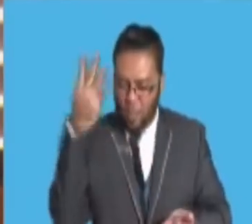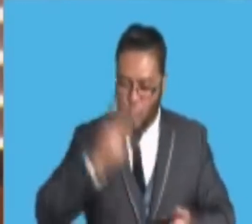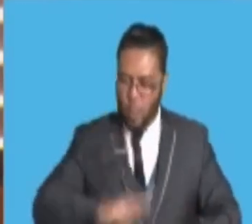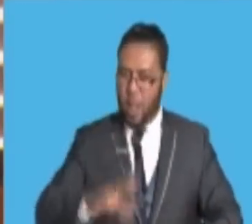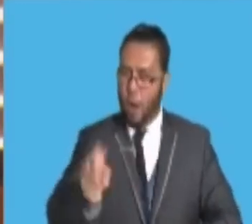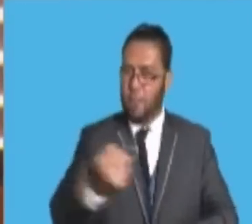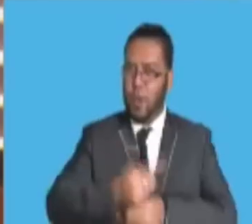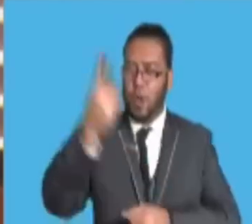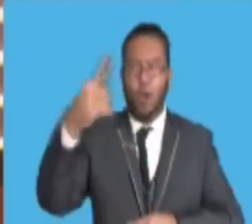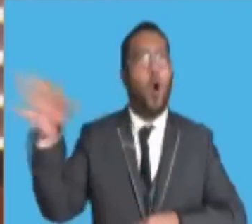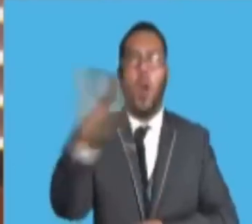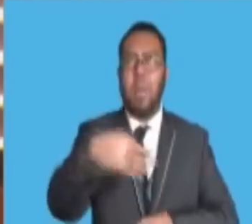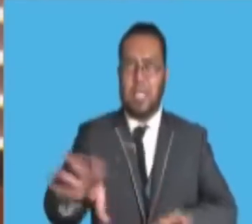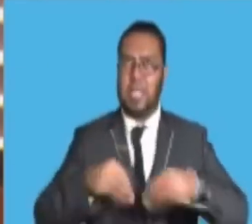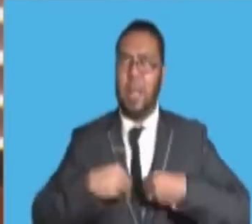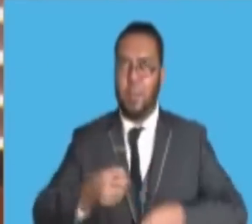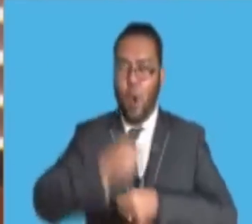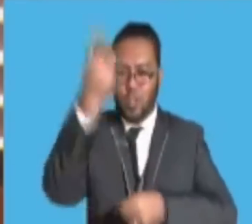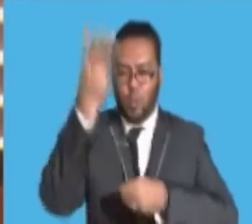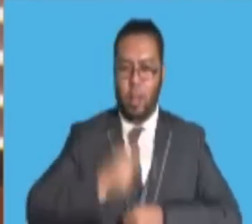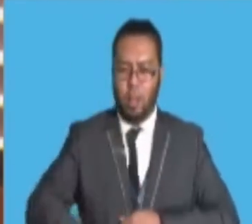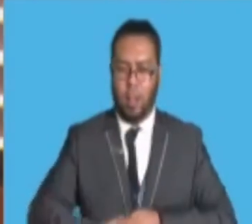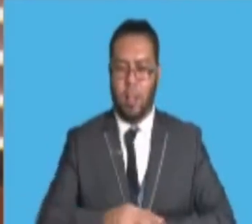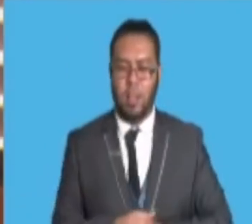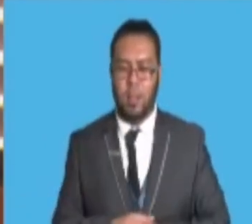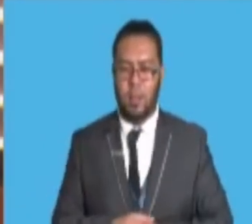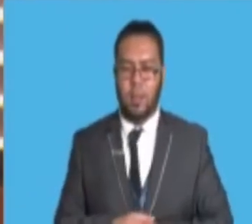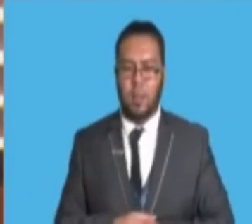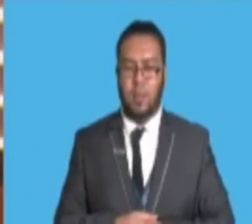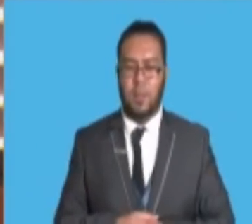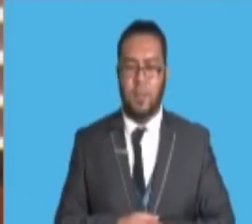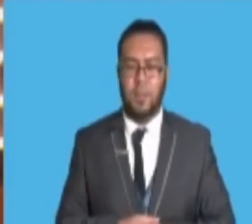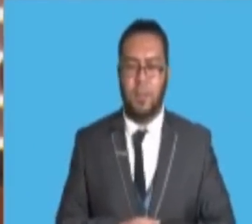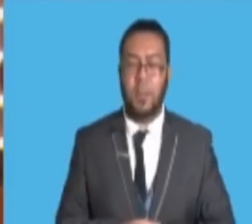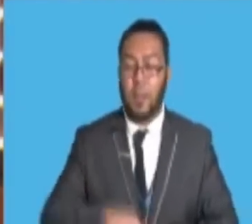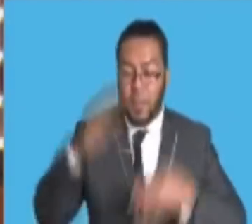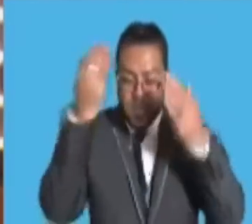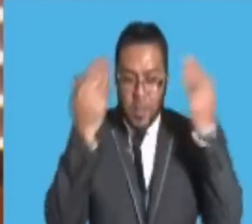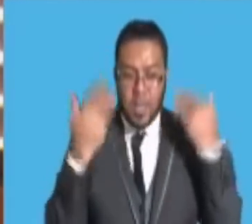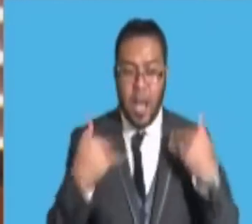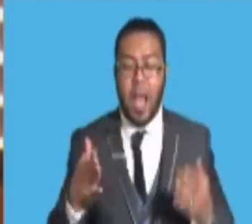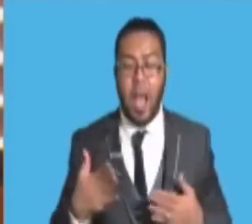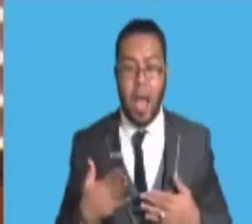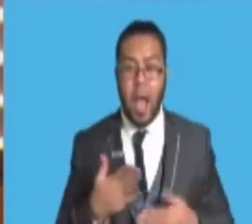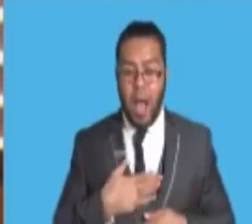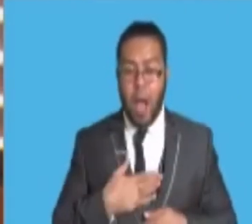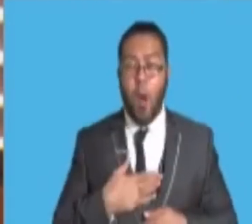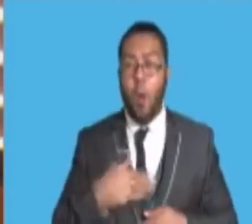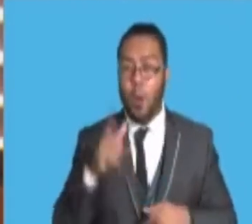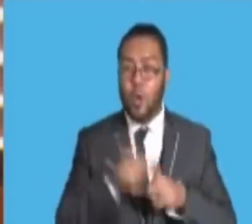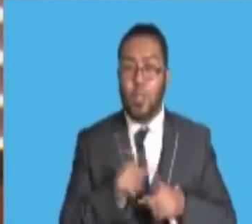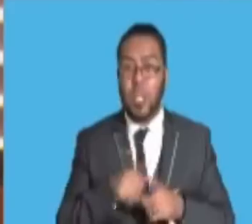They all must accept God's will. Madam Speaker, our daughter